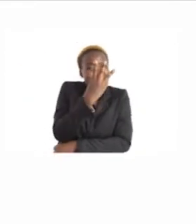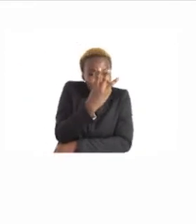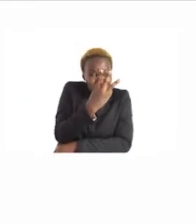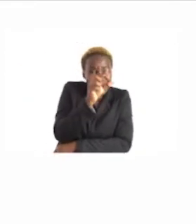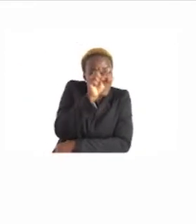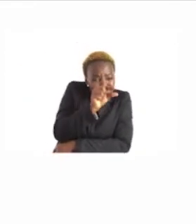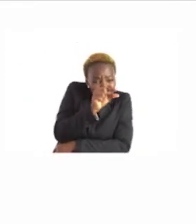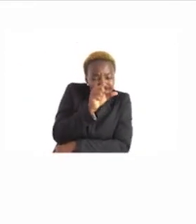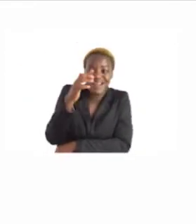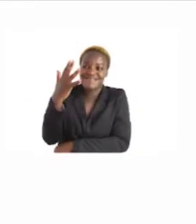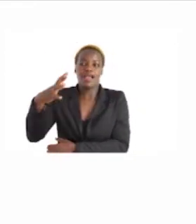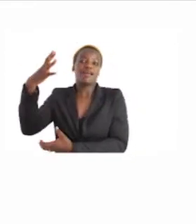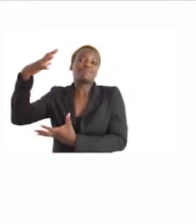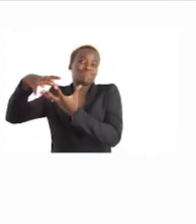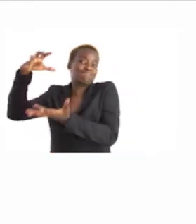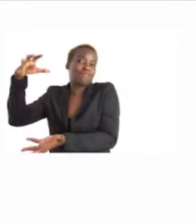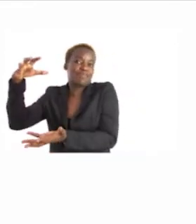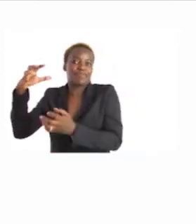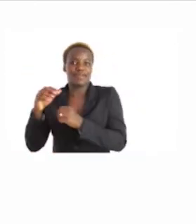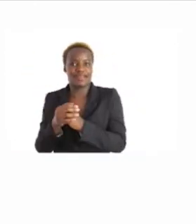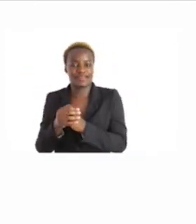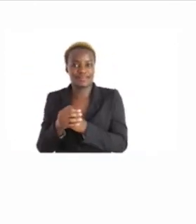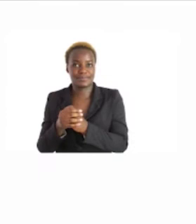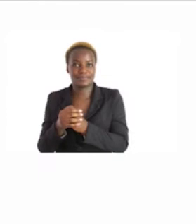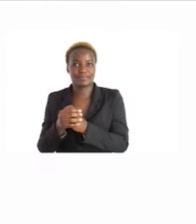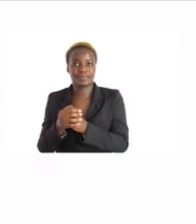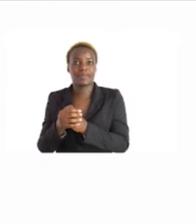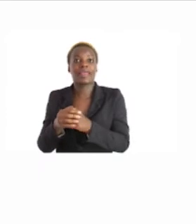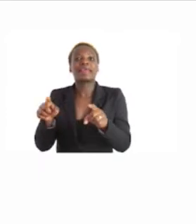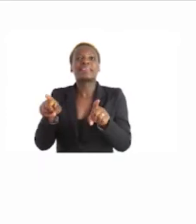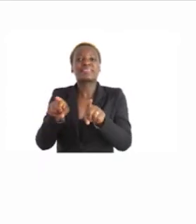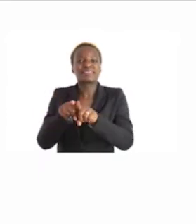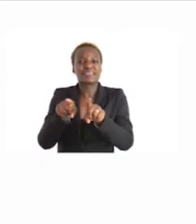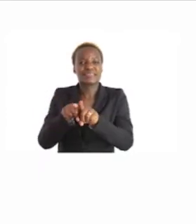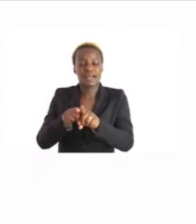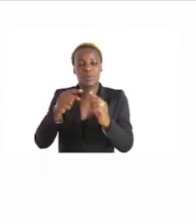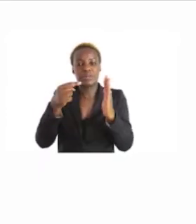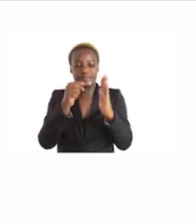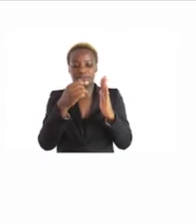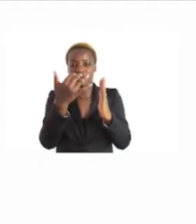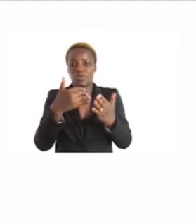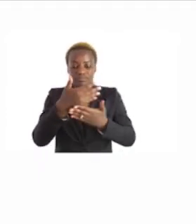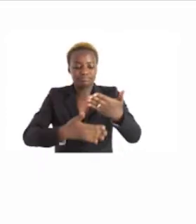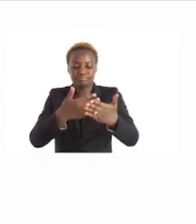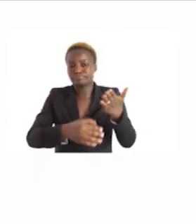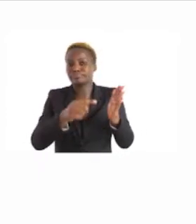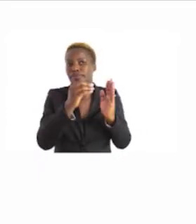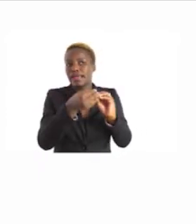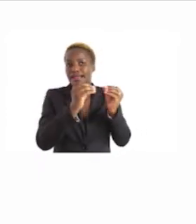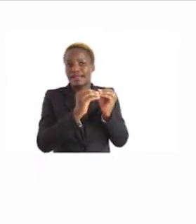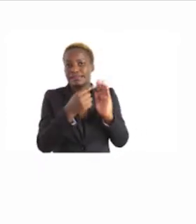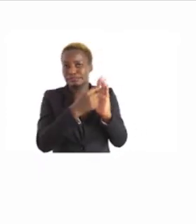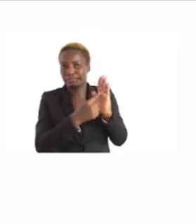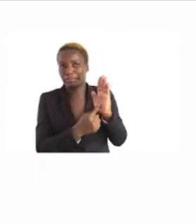right. Also, the same rule applies whenever we have to look on the numbers here as well. Let's